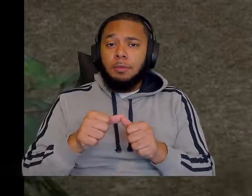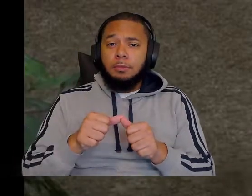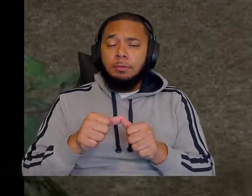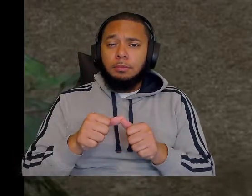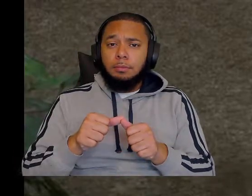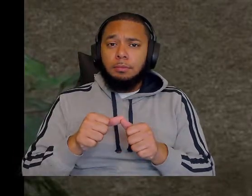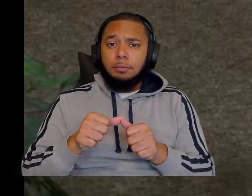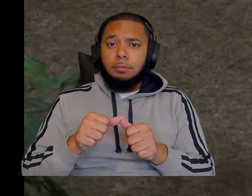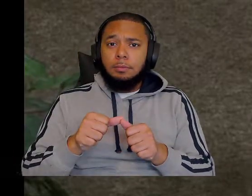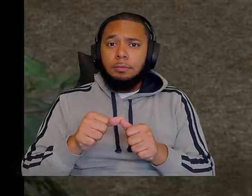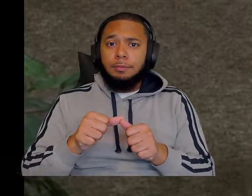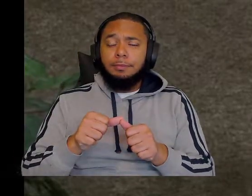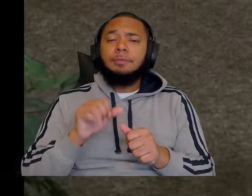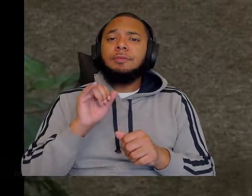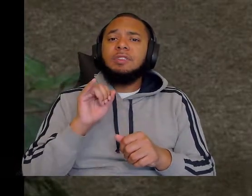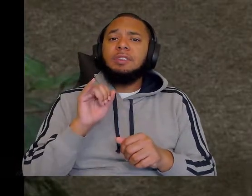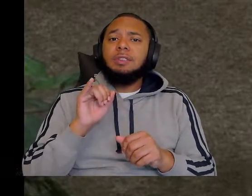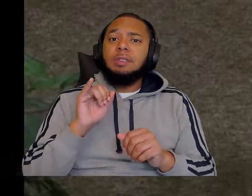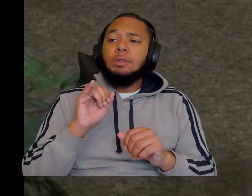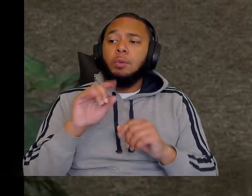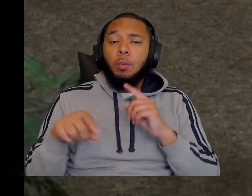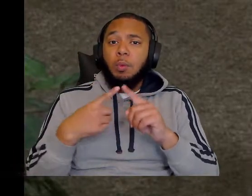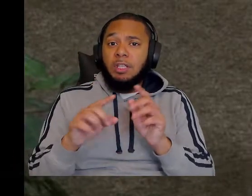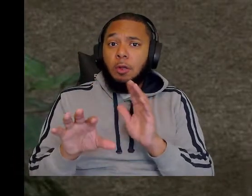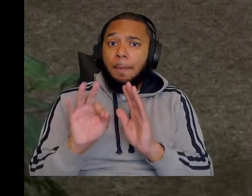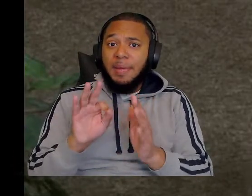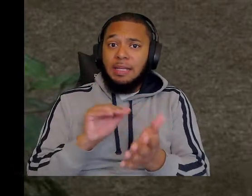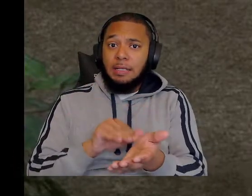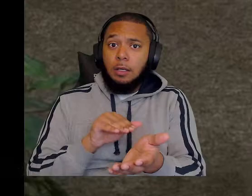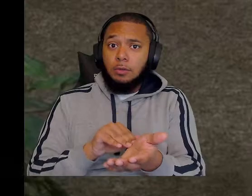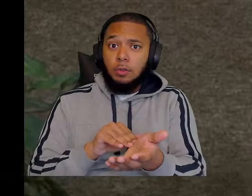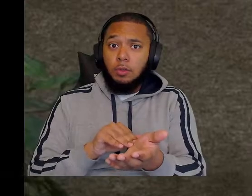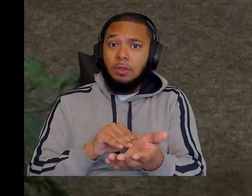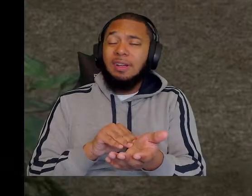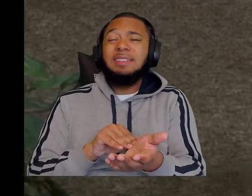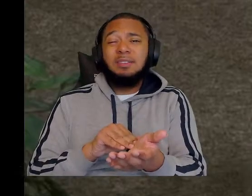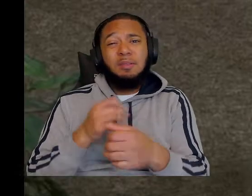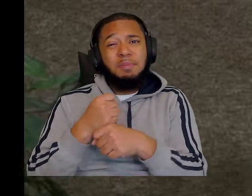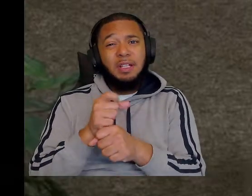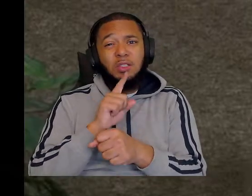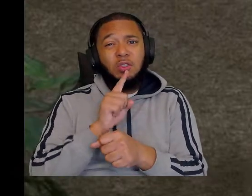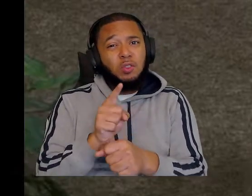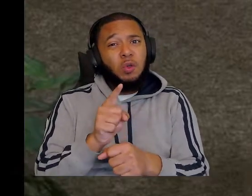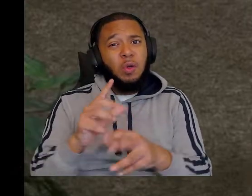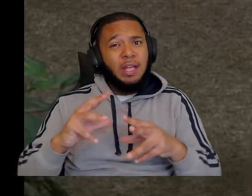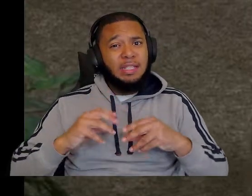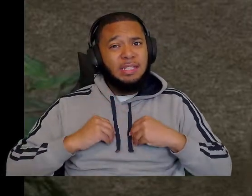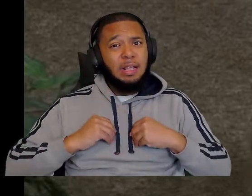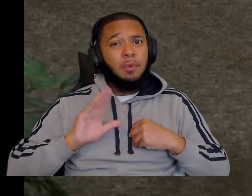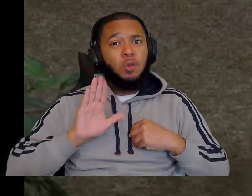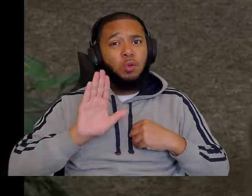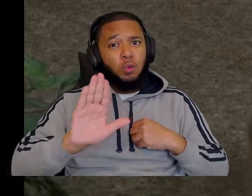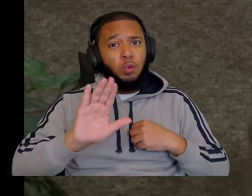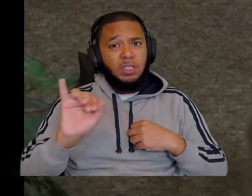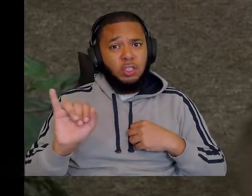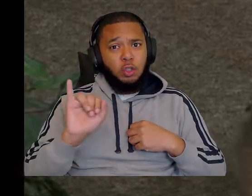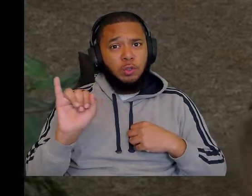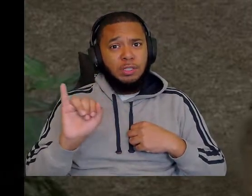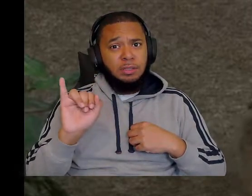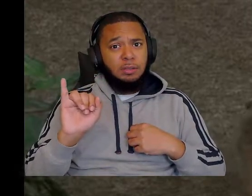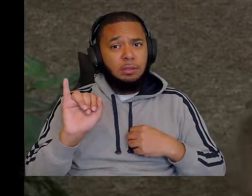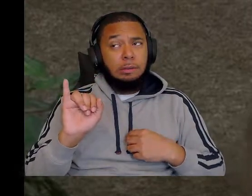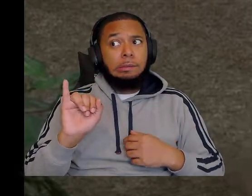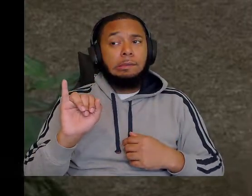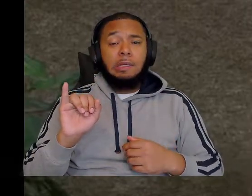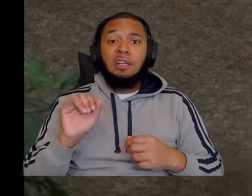to a doctor, you always want to choose a doctor that might accept your insurance plan, because it really can be an issue if